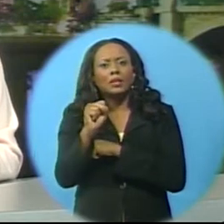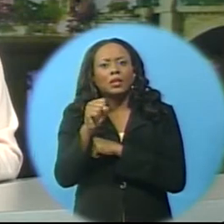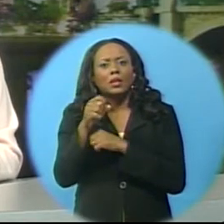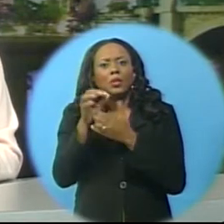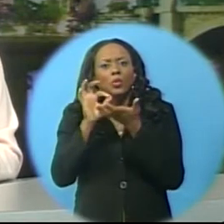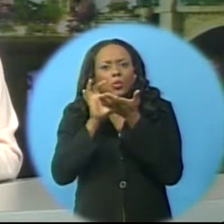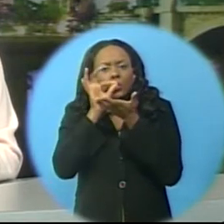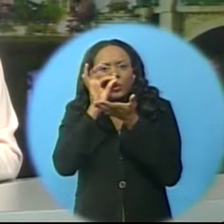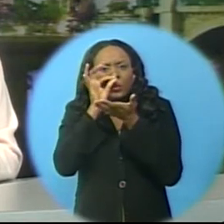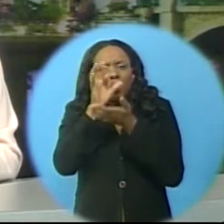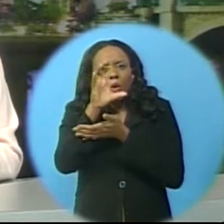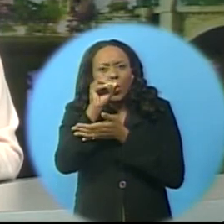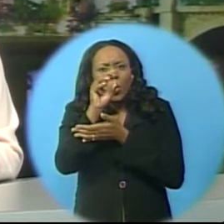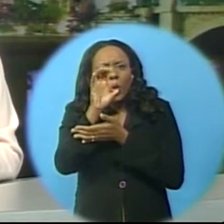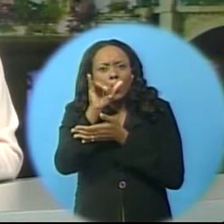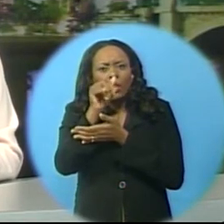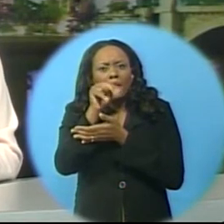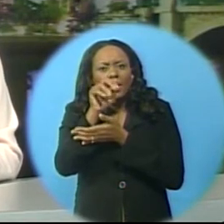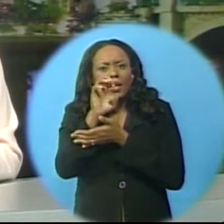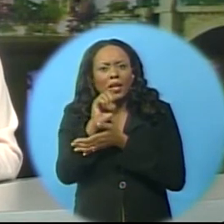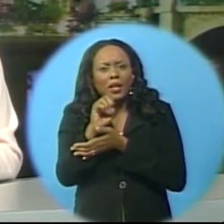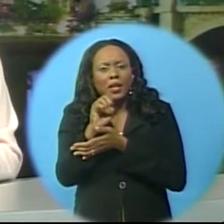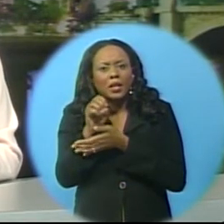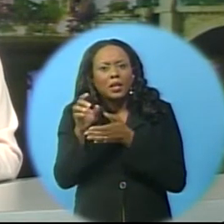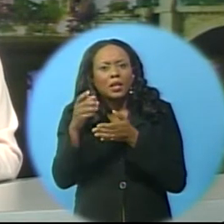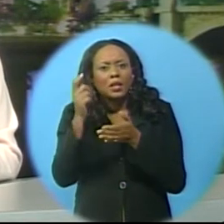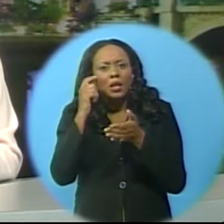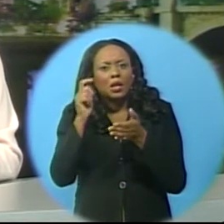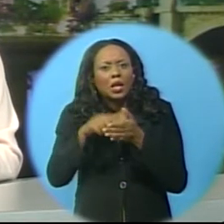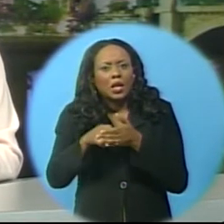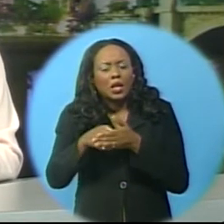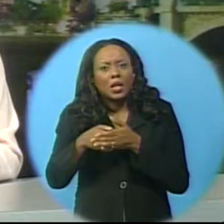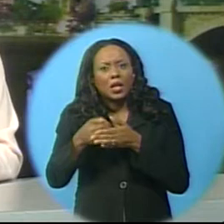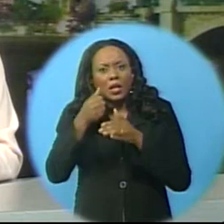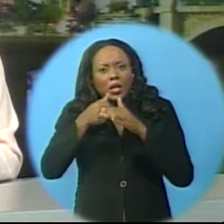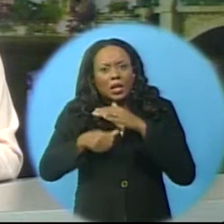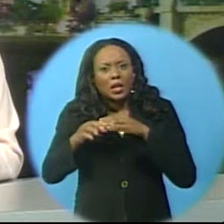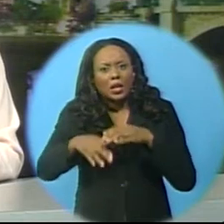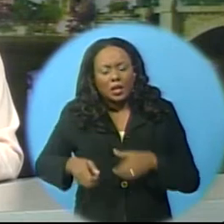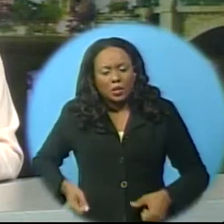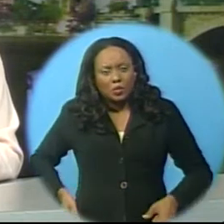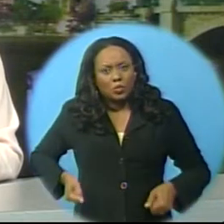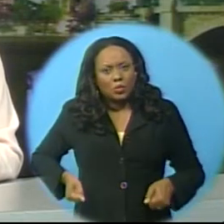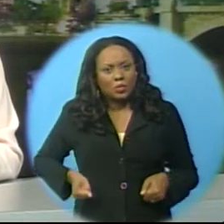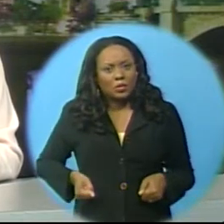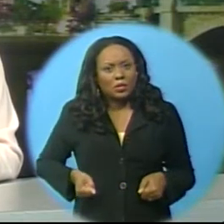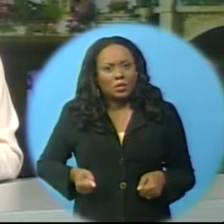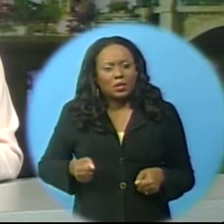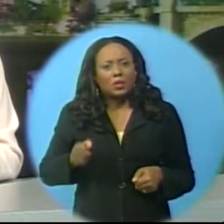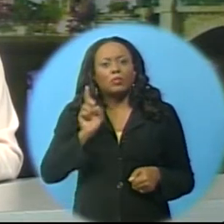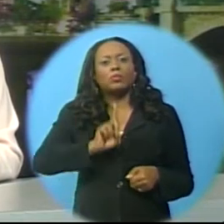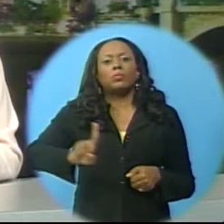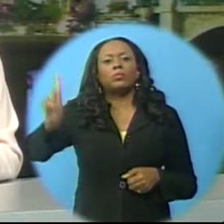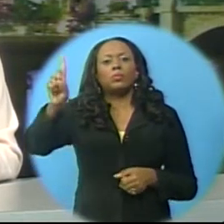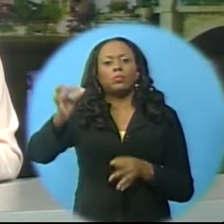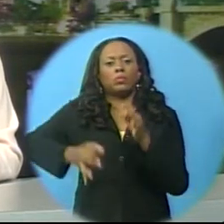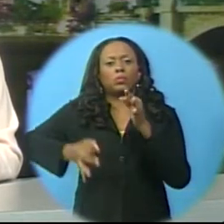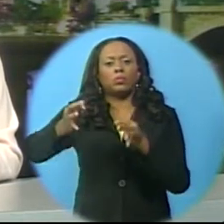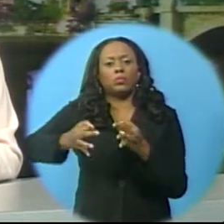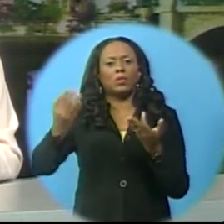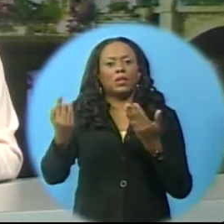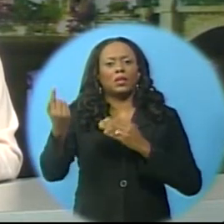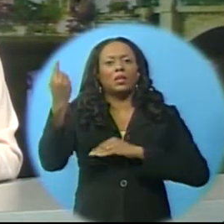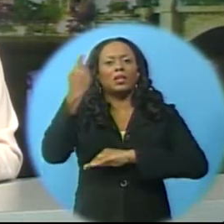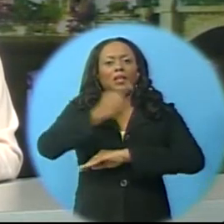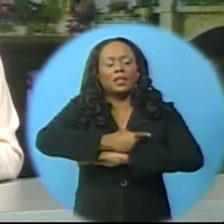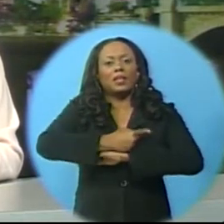$150,000 Was found hidden In a false compartment Of her suitcase She appeared before The magistrate In the District A